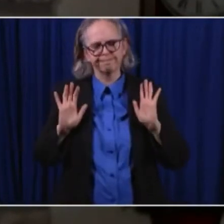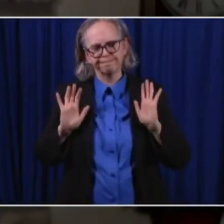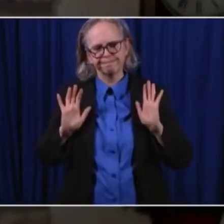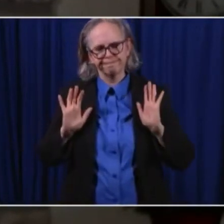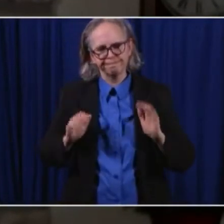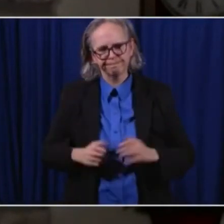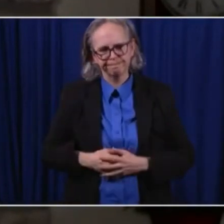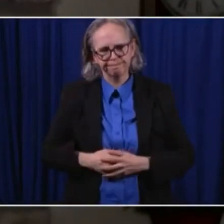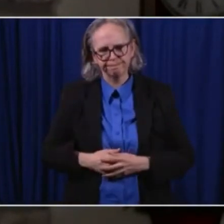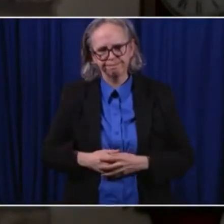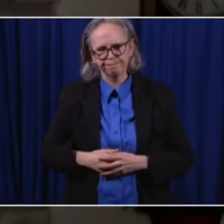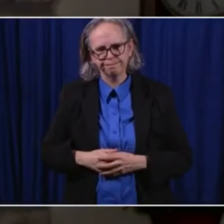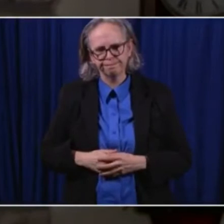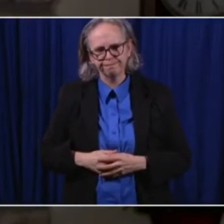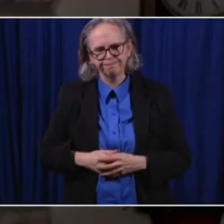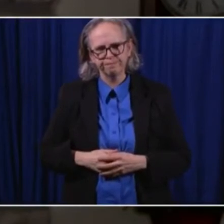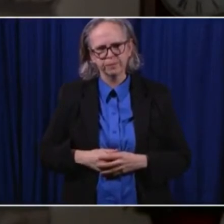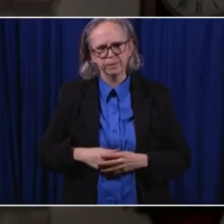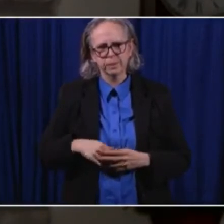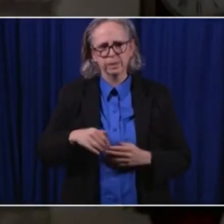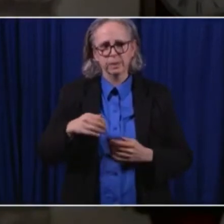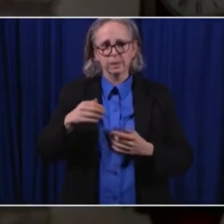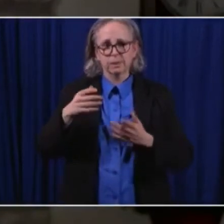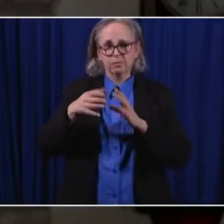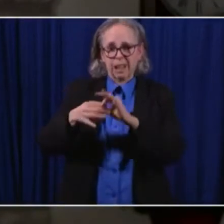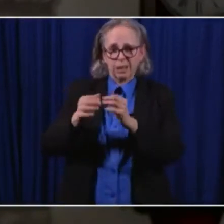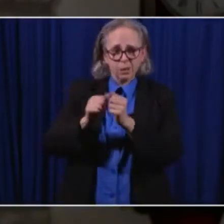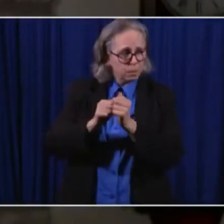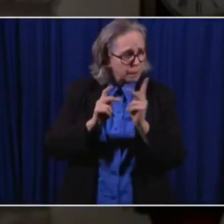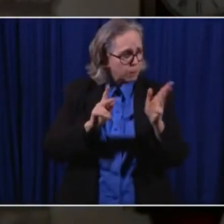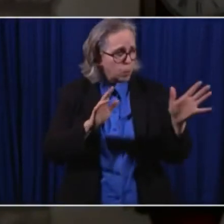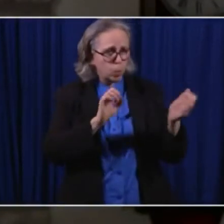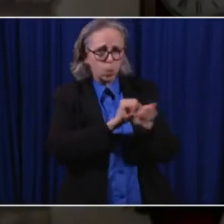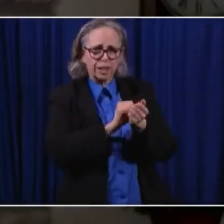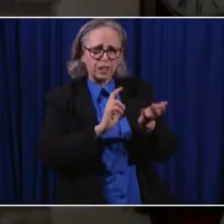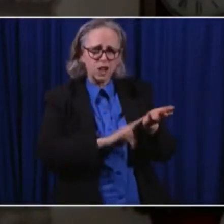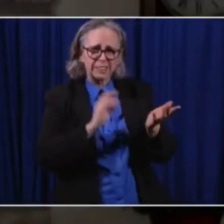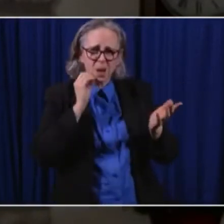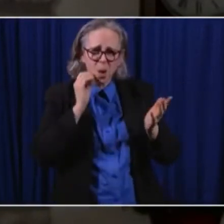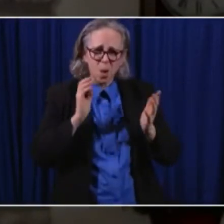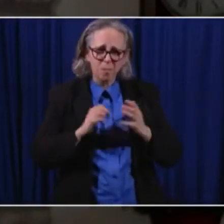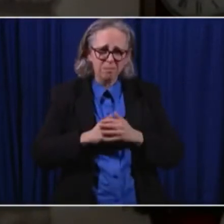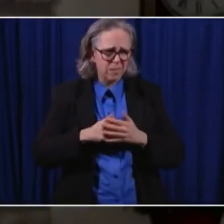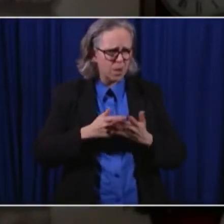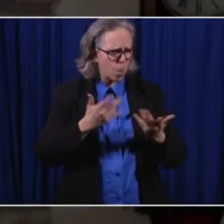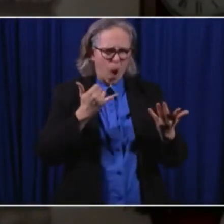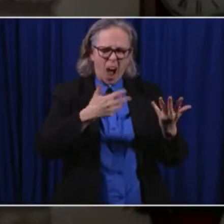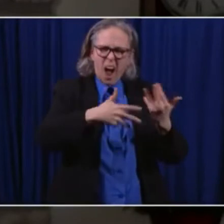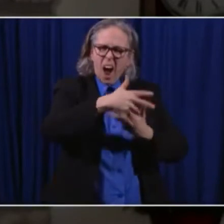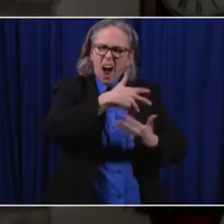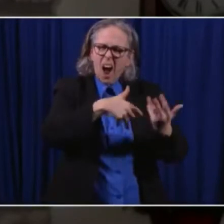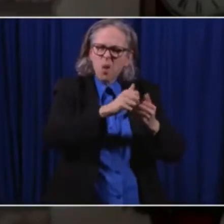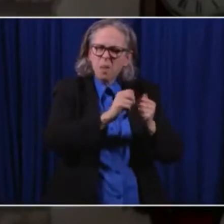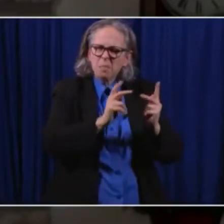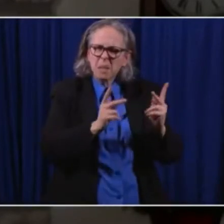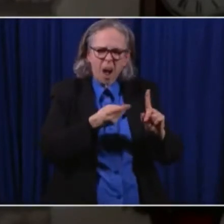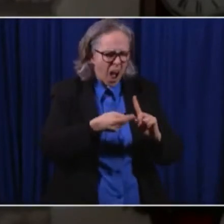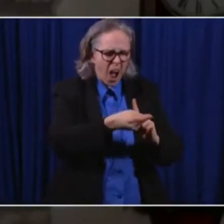hope that anybody who works in a nursing home, who is working with our most vulnerable